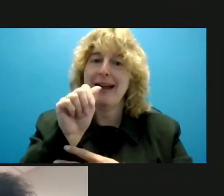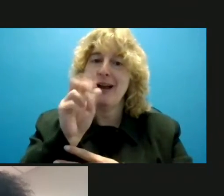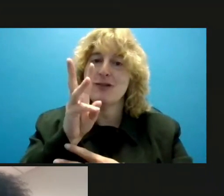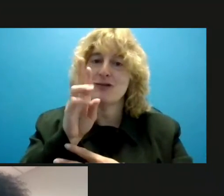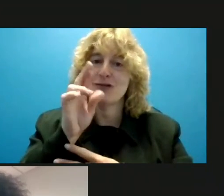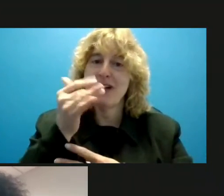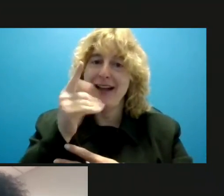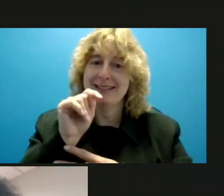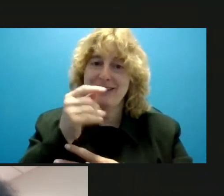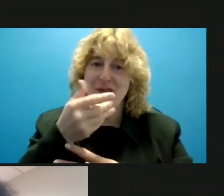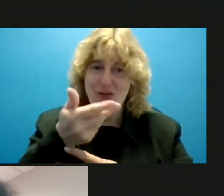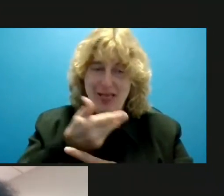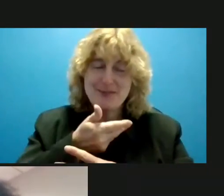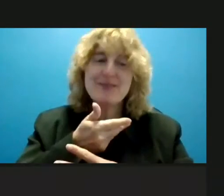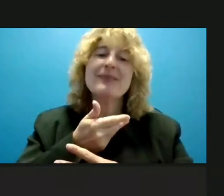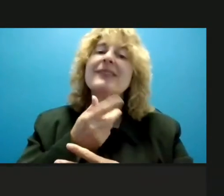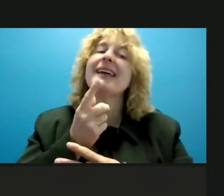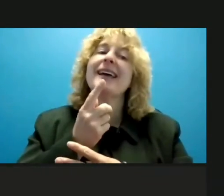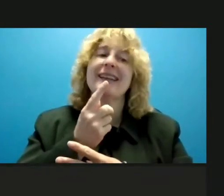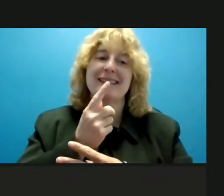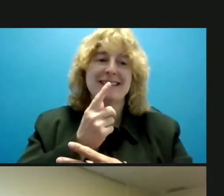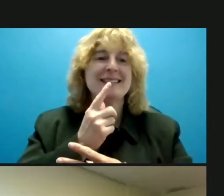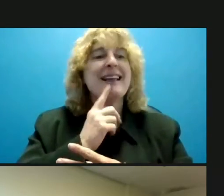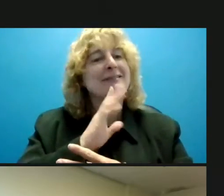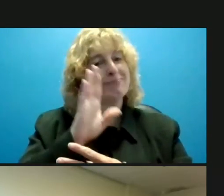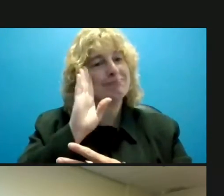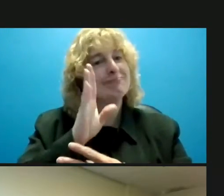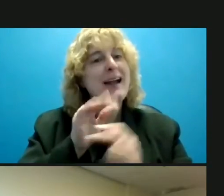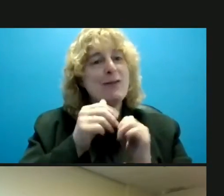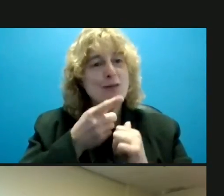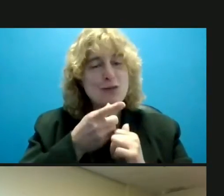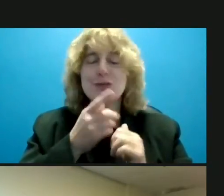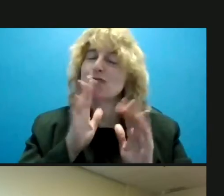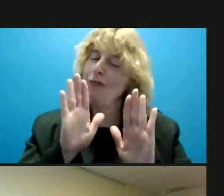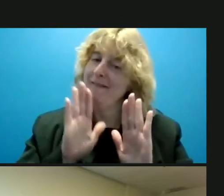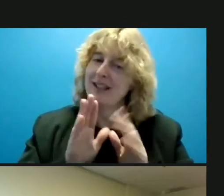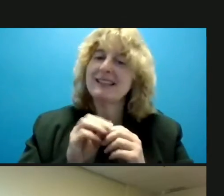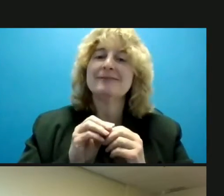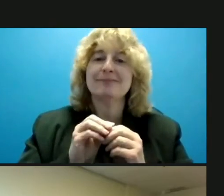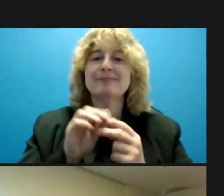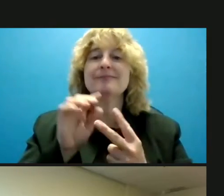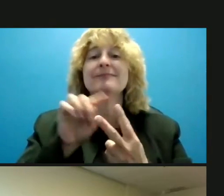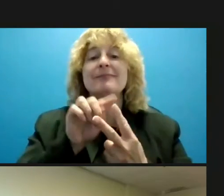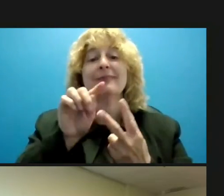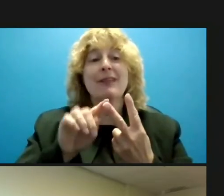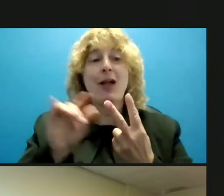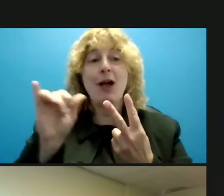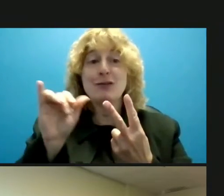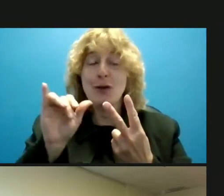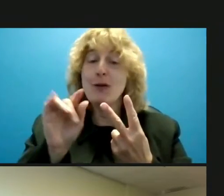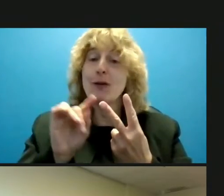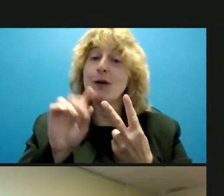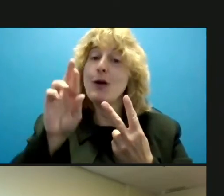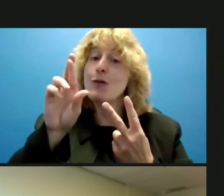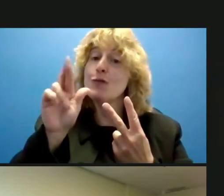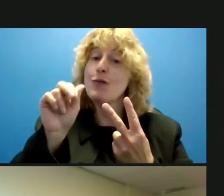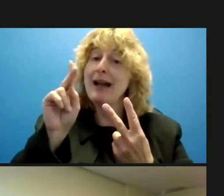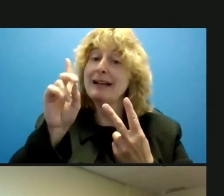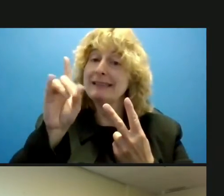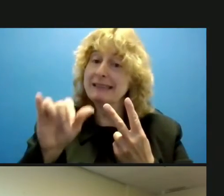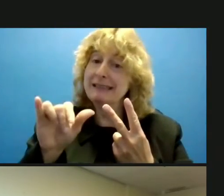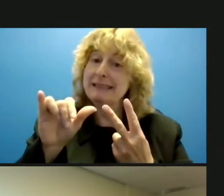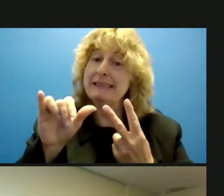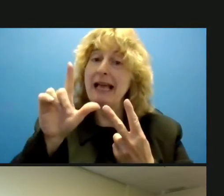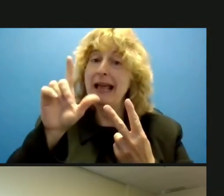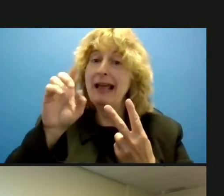Hello, how are you? Great. And also joining us, and we're particularly pleased, is to have Randy Lepa. Randy